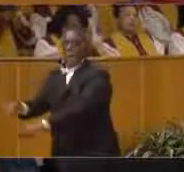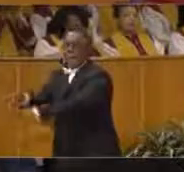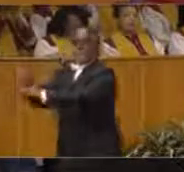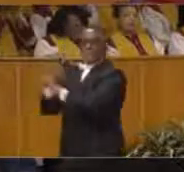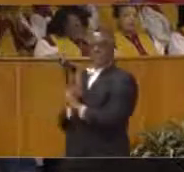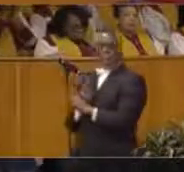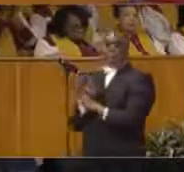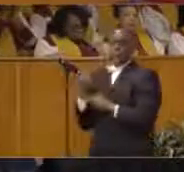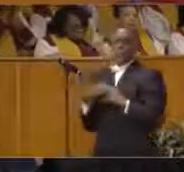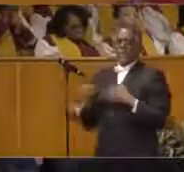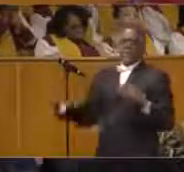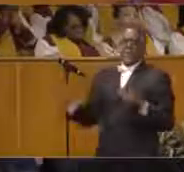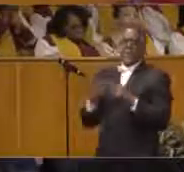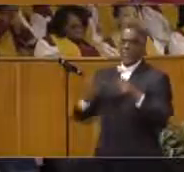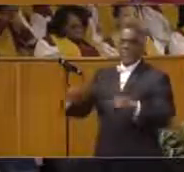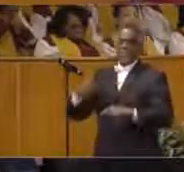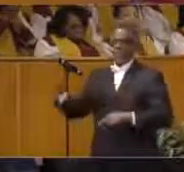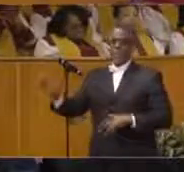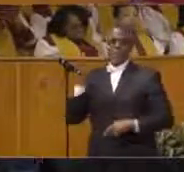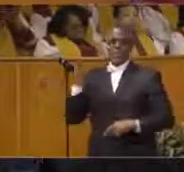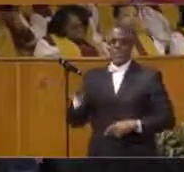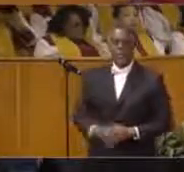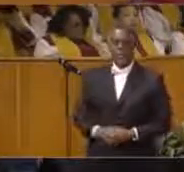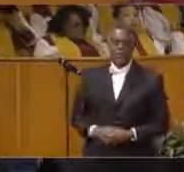borrowing a dollar from any bank.